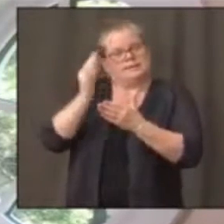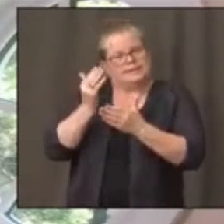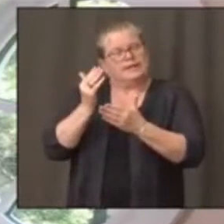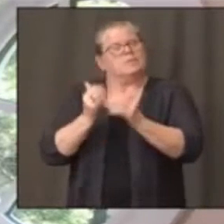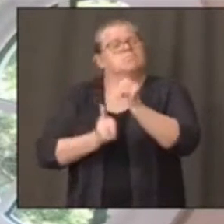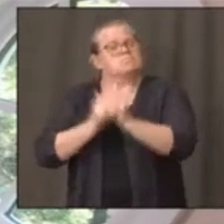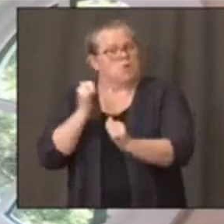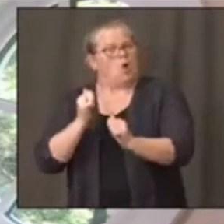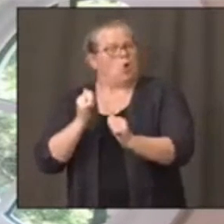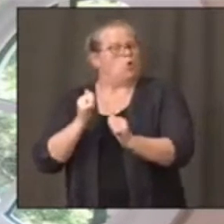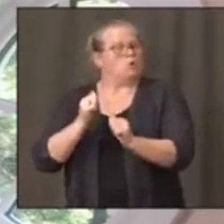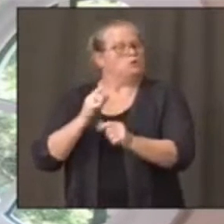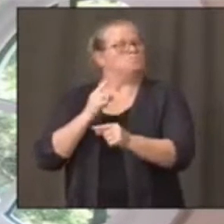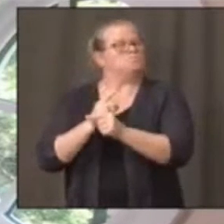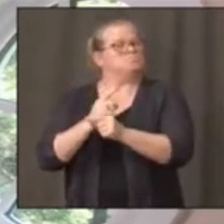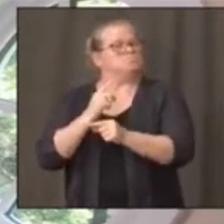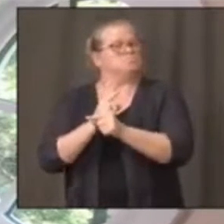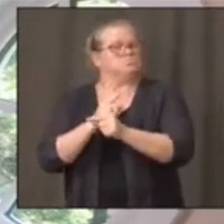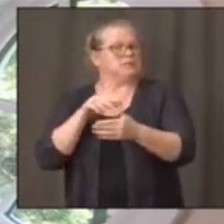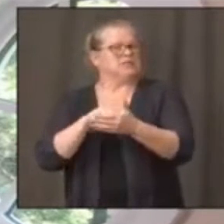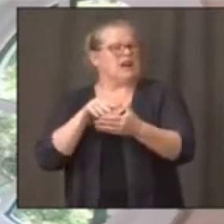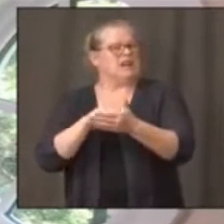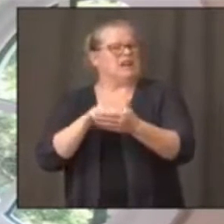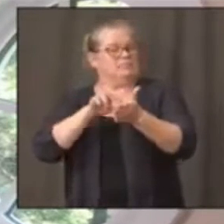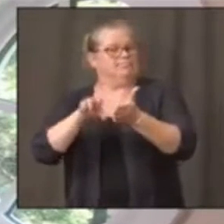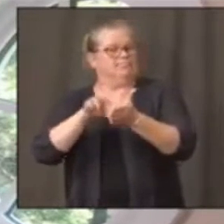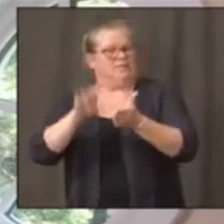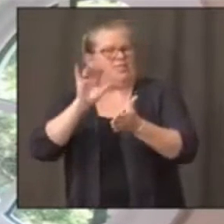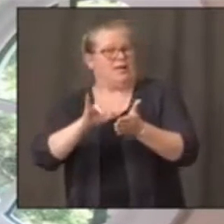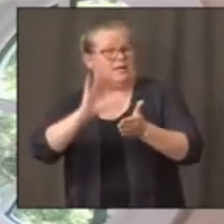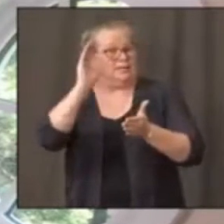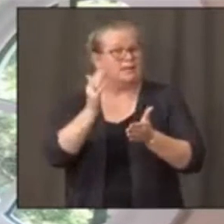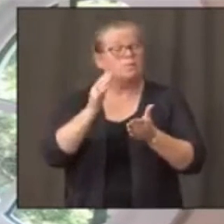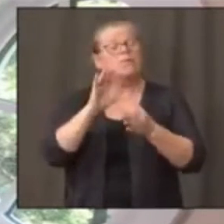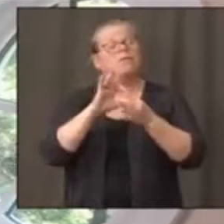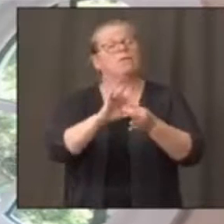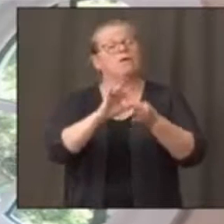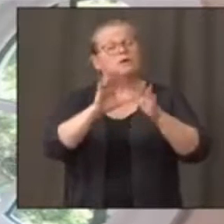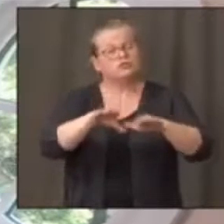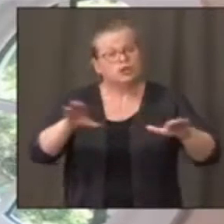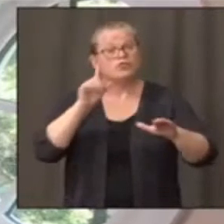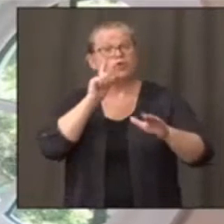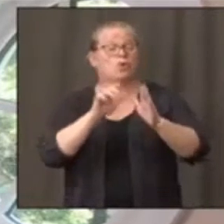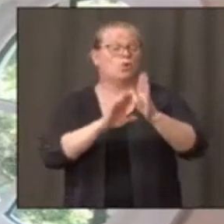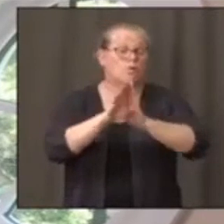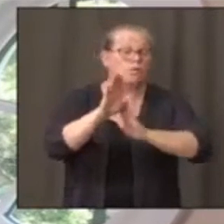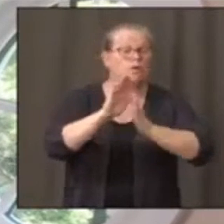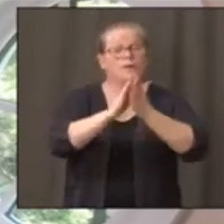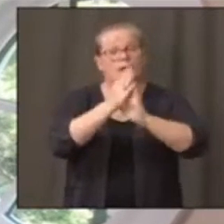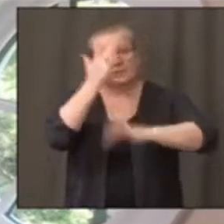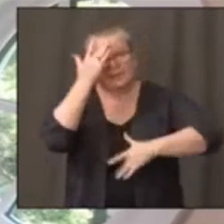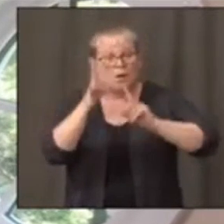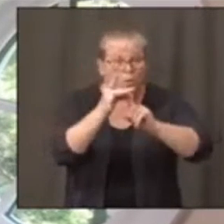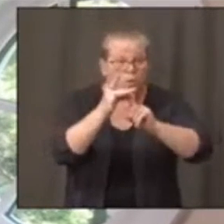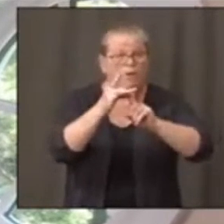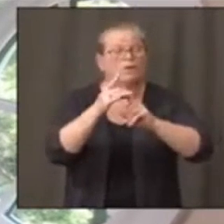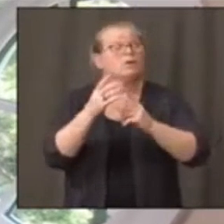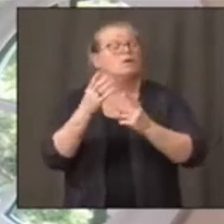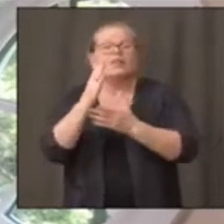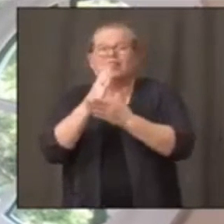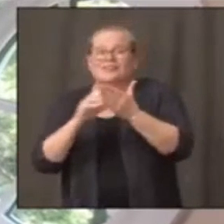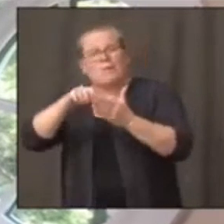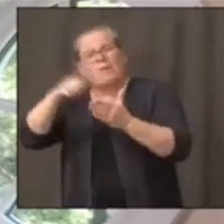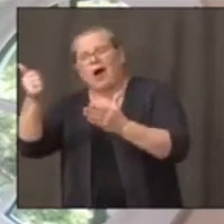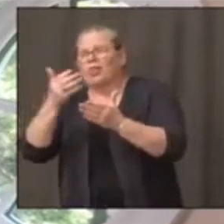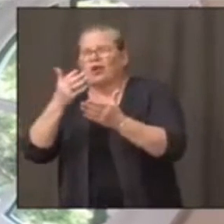how they point to it. Now, these are kids who develop symptomatic COVID, and there's various data showing that maybe only a third, kids are a third as likely to